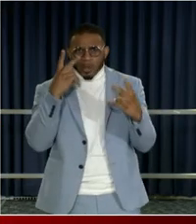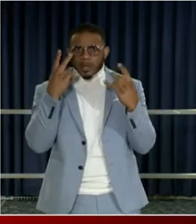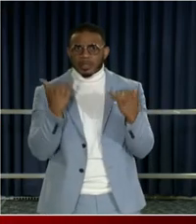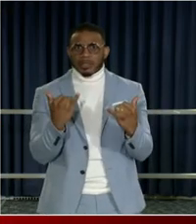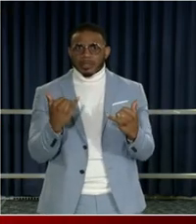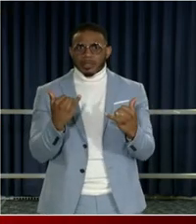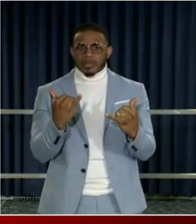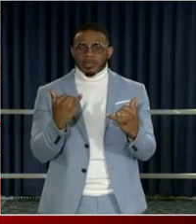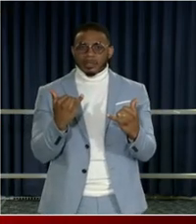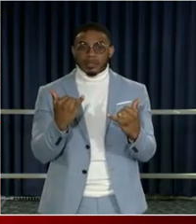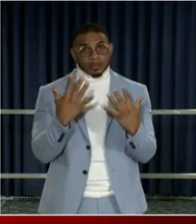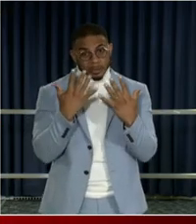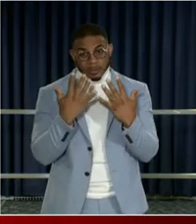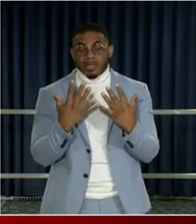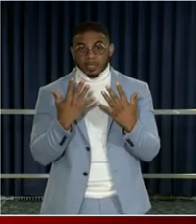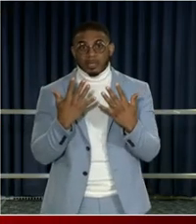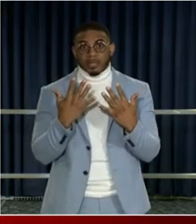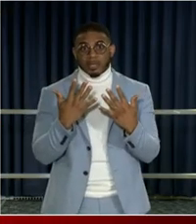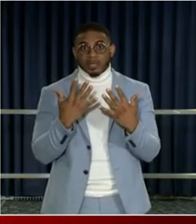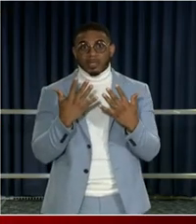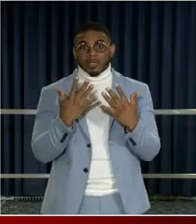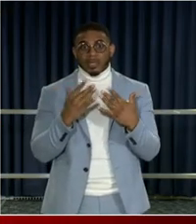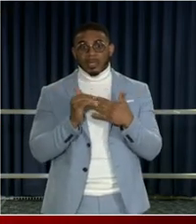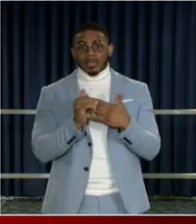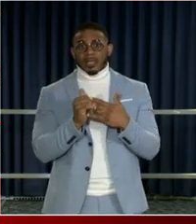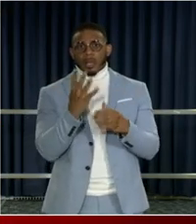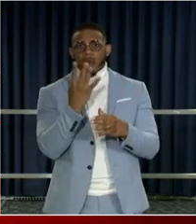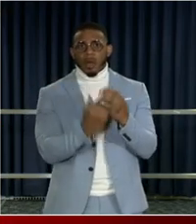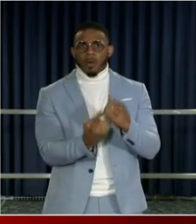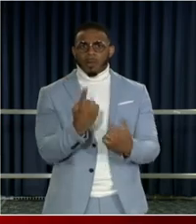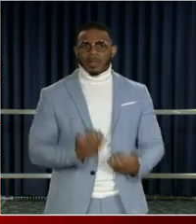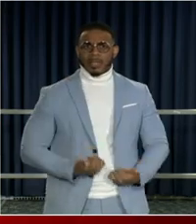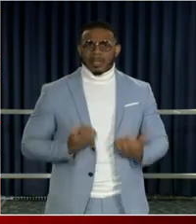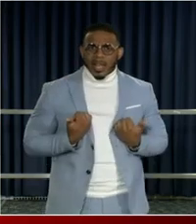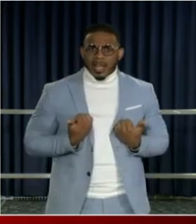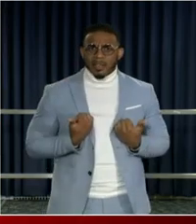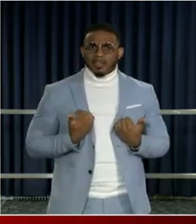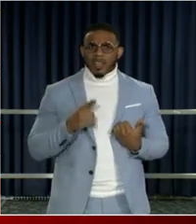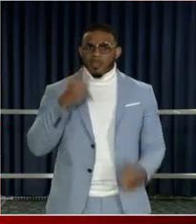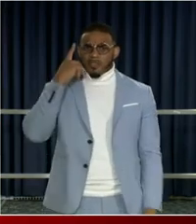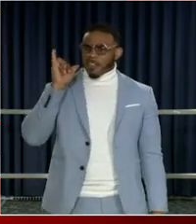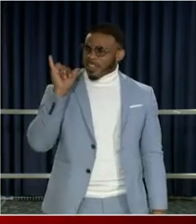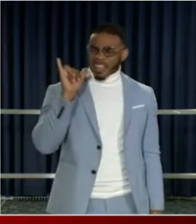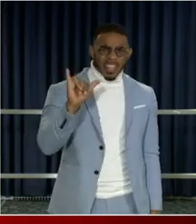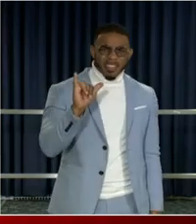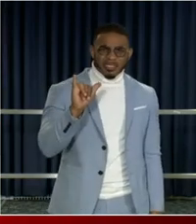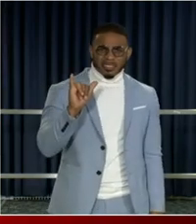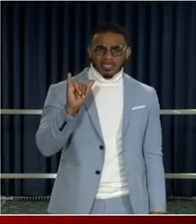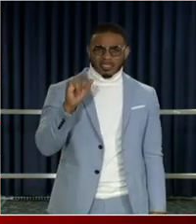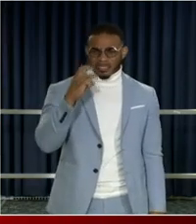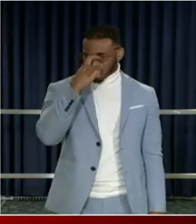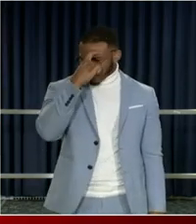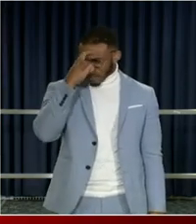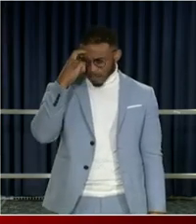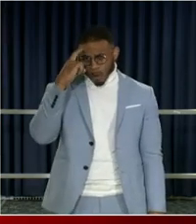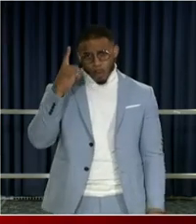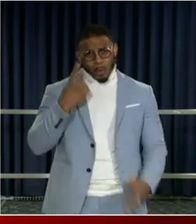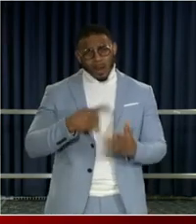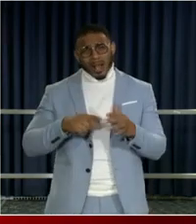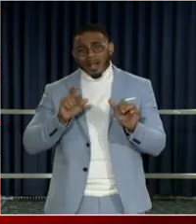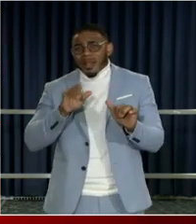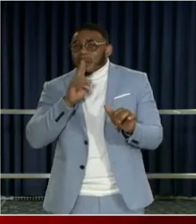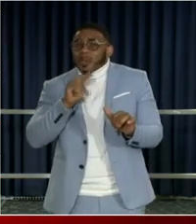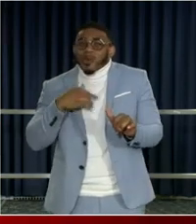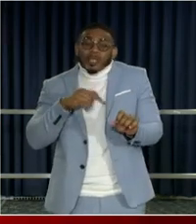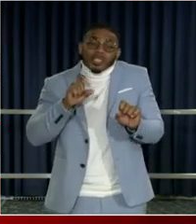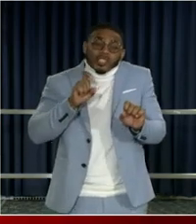today. And sadly, it led to a loss of life that will forever stain what could have been